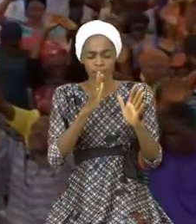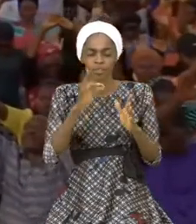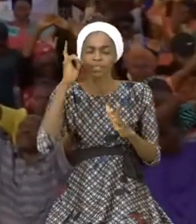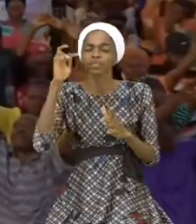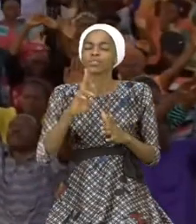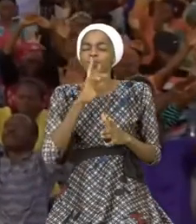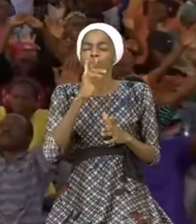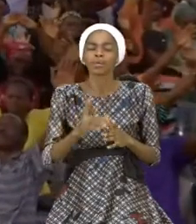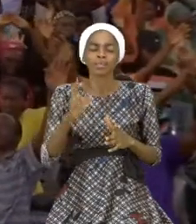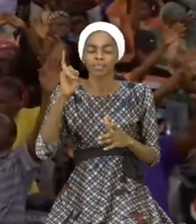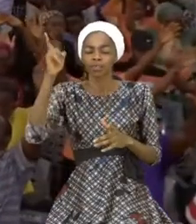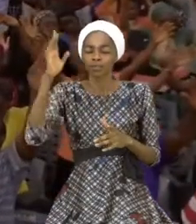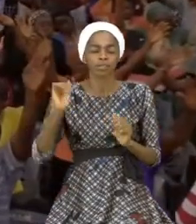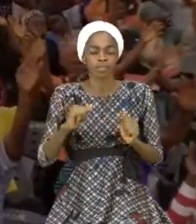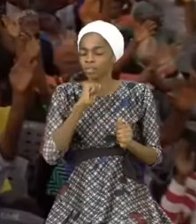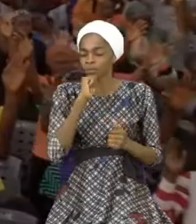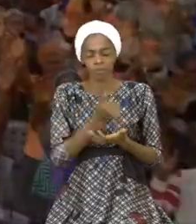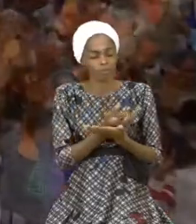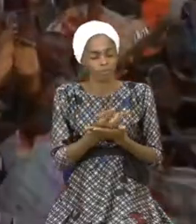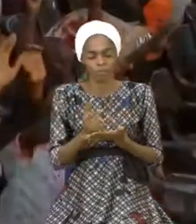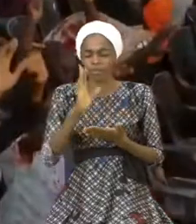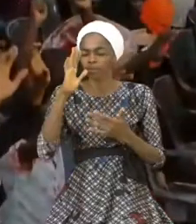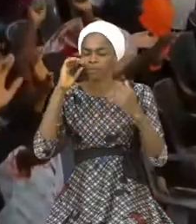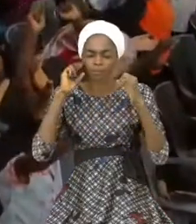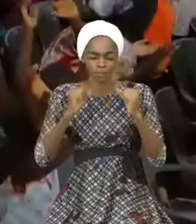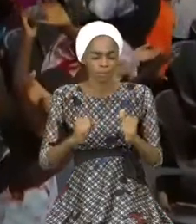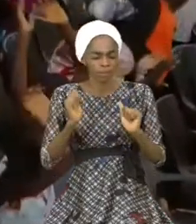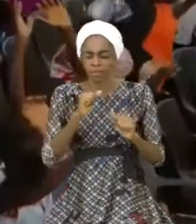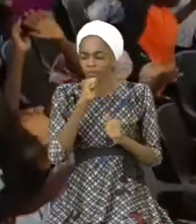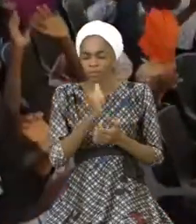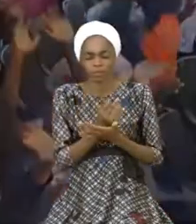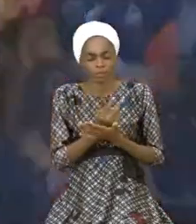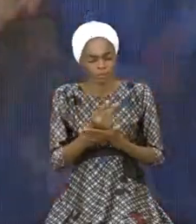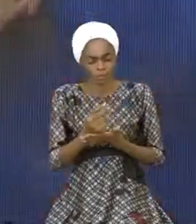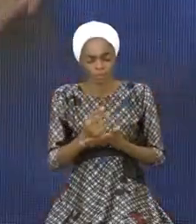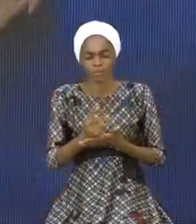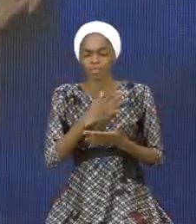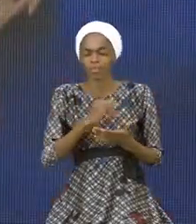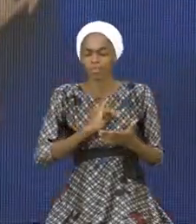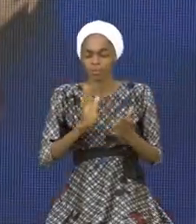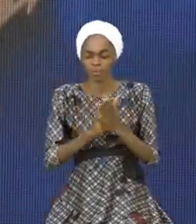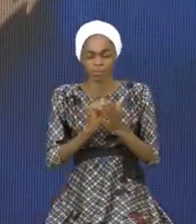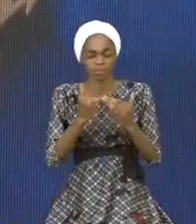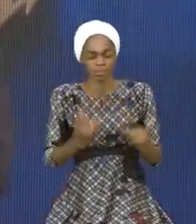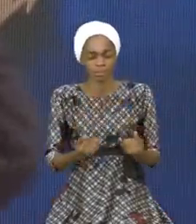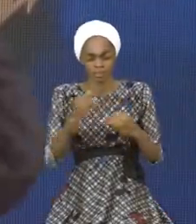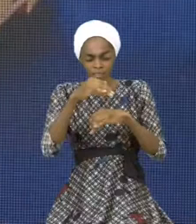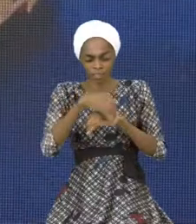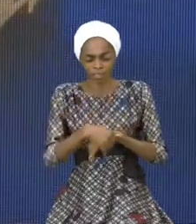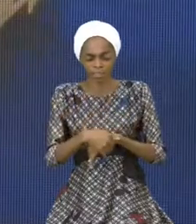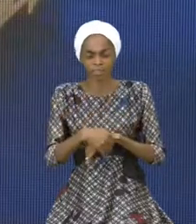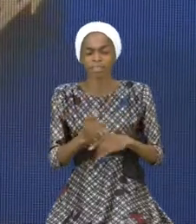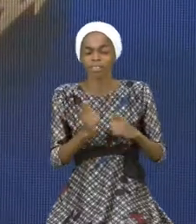God that cannot fail. Your power cannot fail. I pray that tonight,